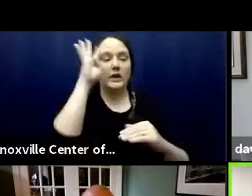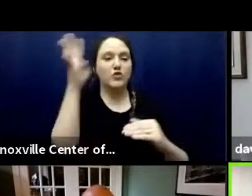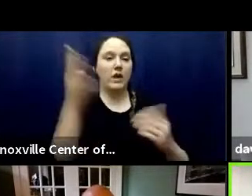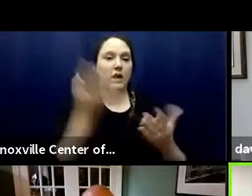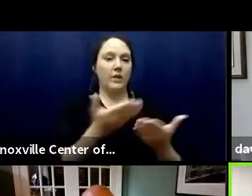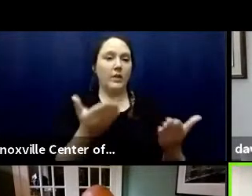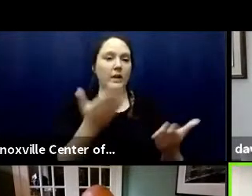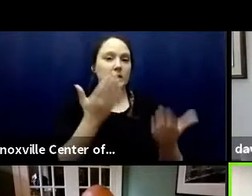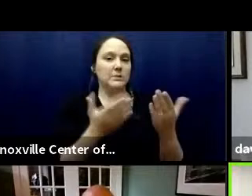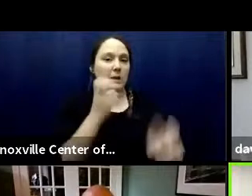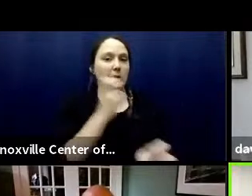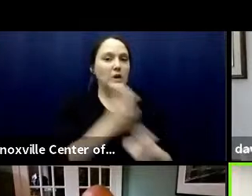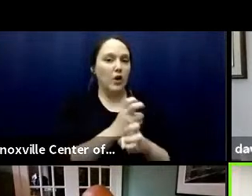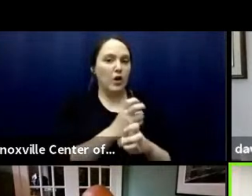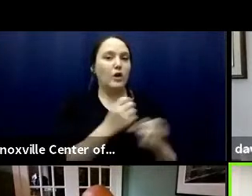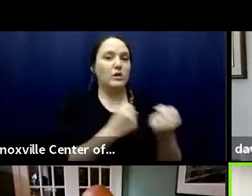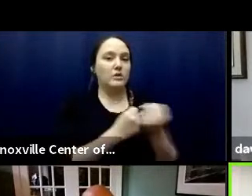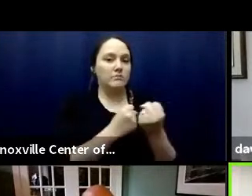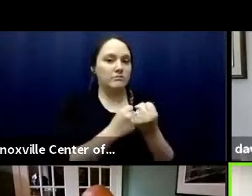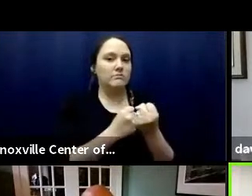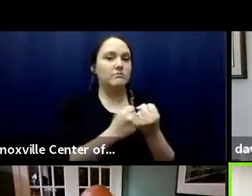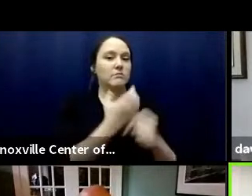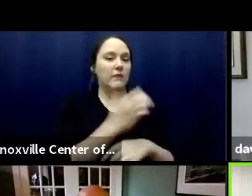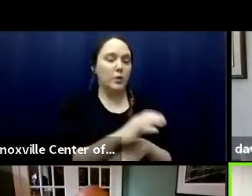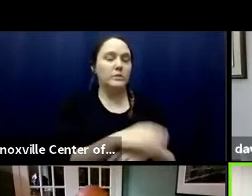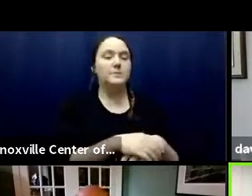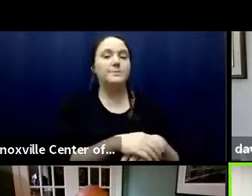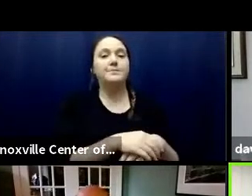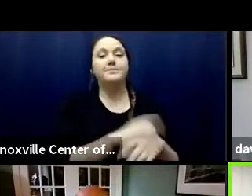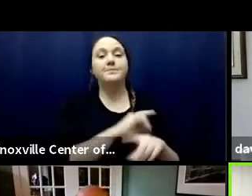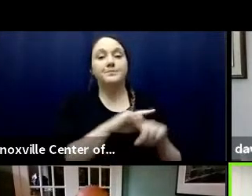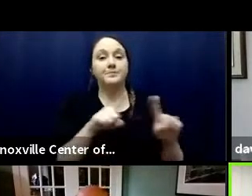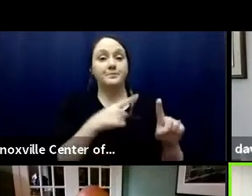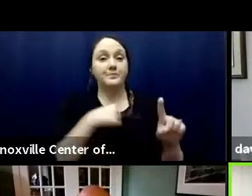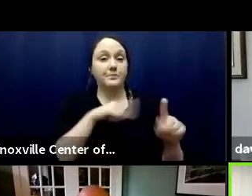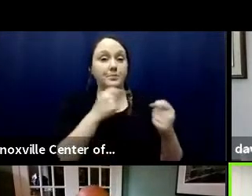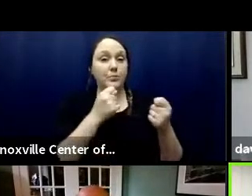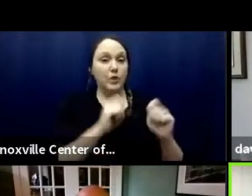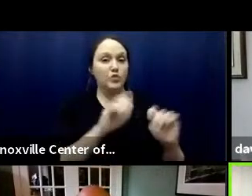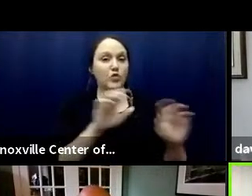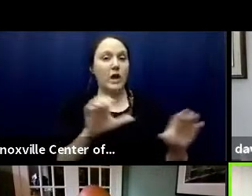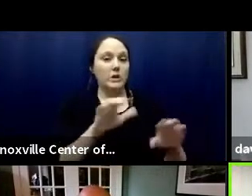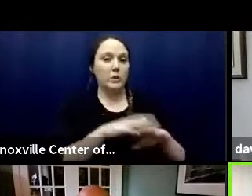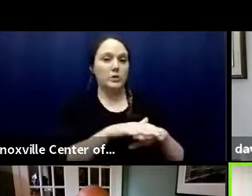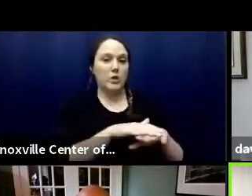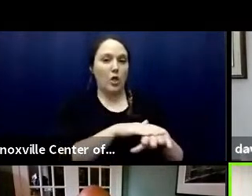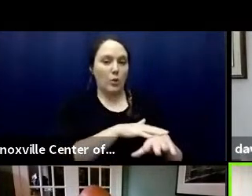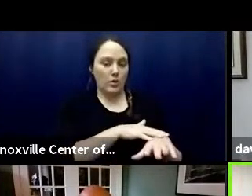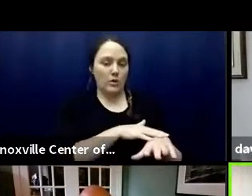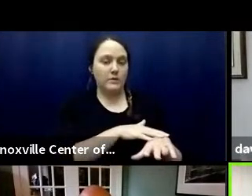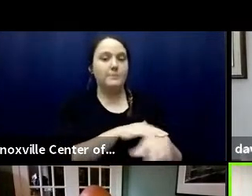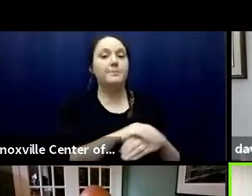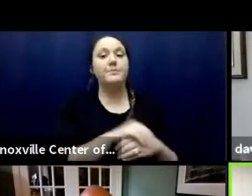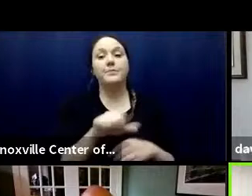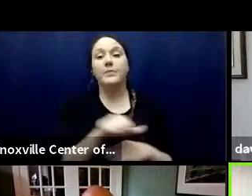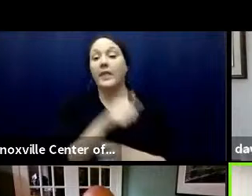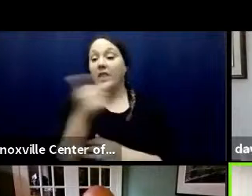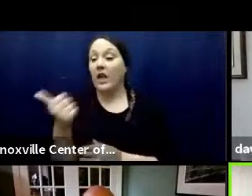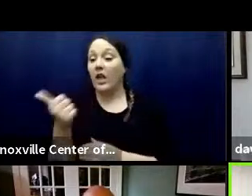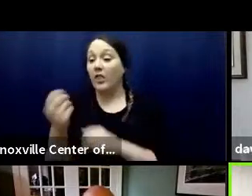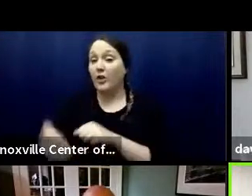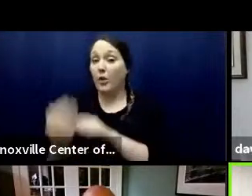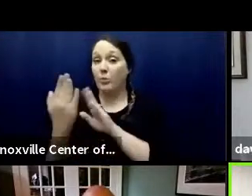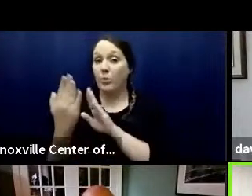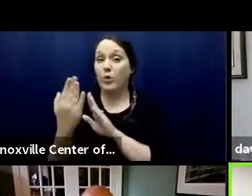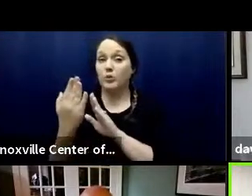difficult to enforce. But we're trying to do it gradually. The other fundamental approach to